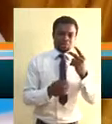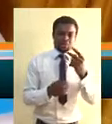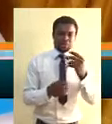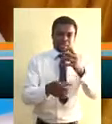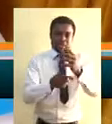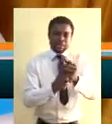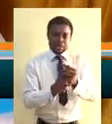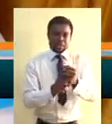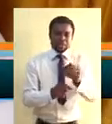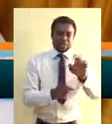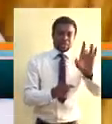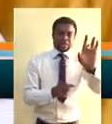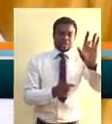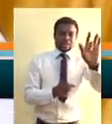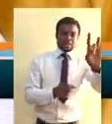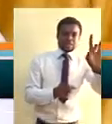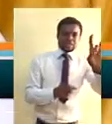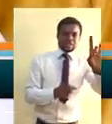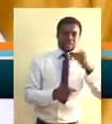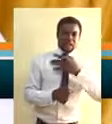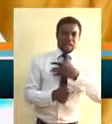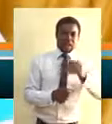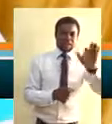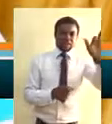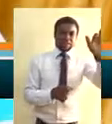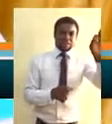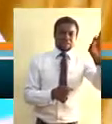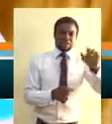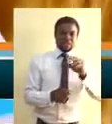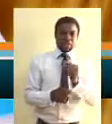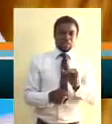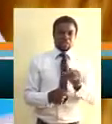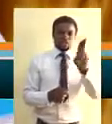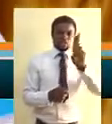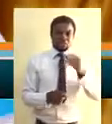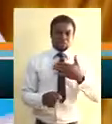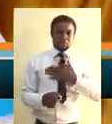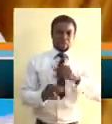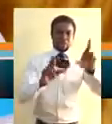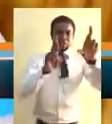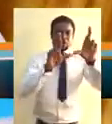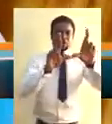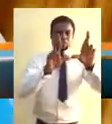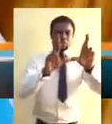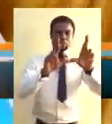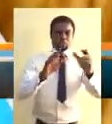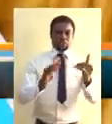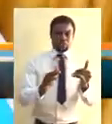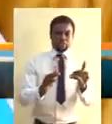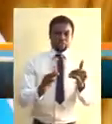cut 8 by 19 out. So I take my ruler, I measure the 8,